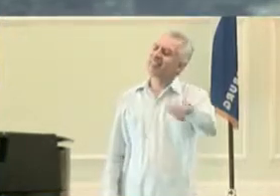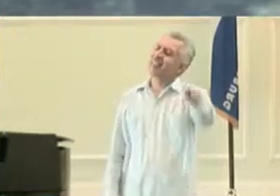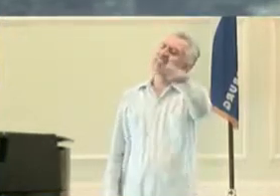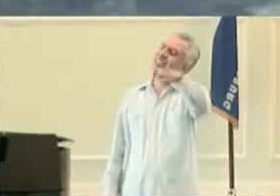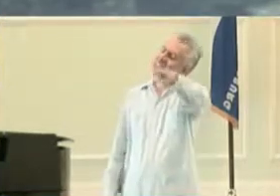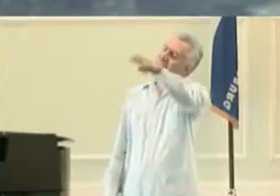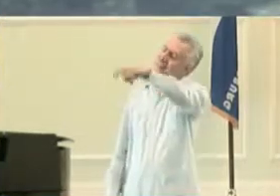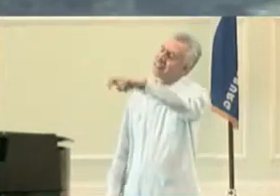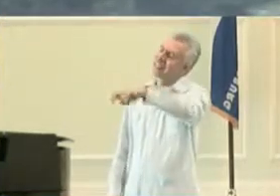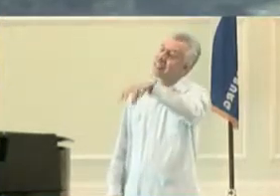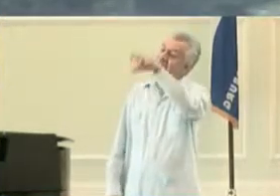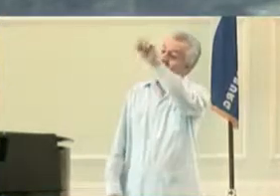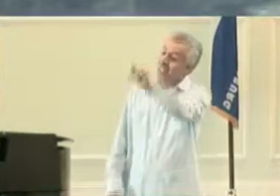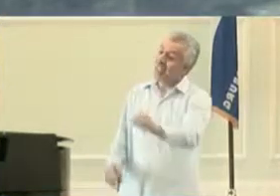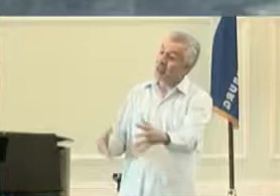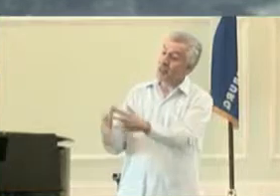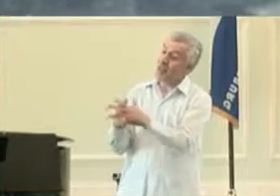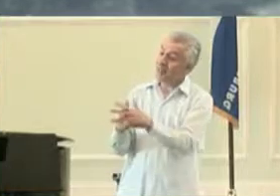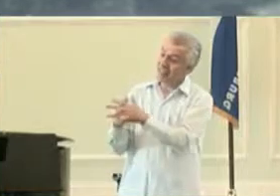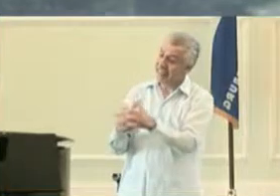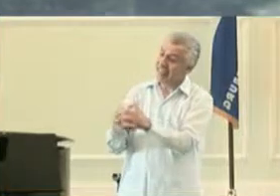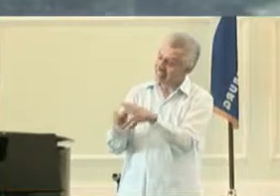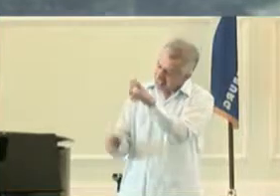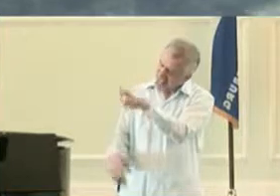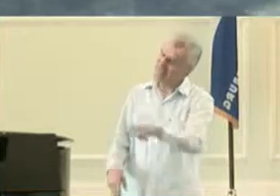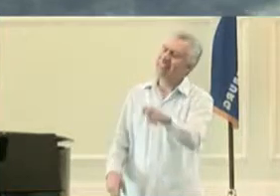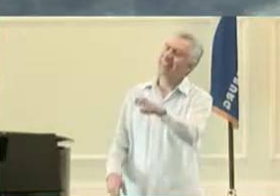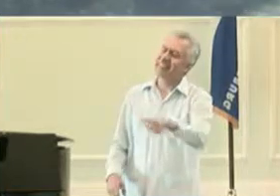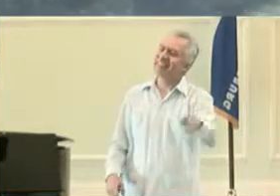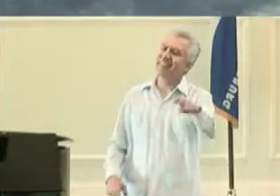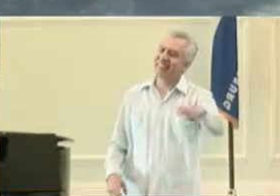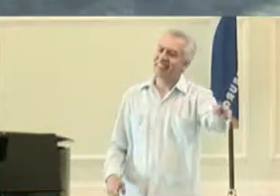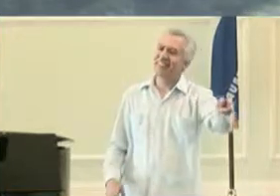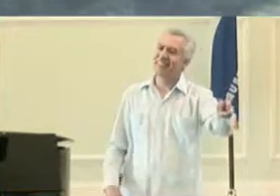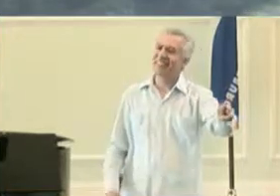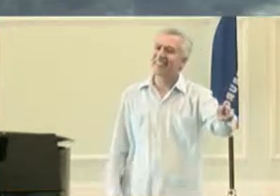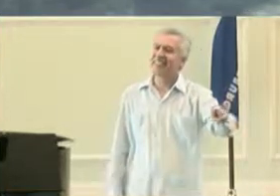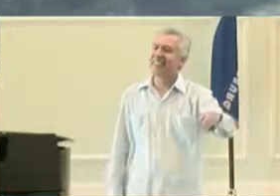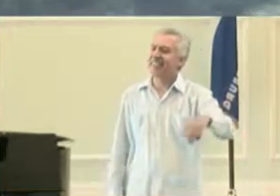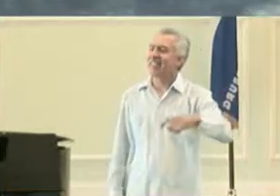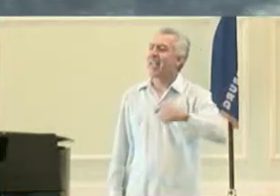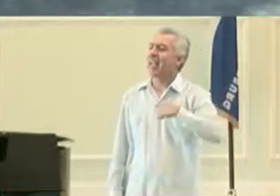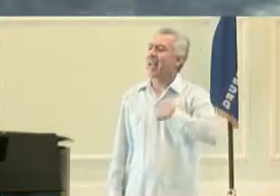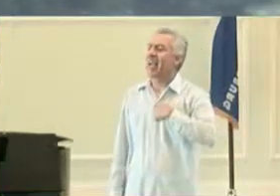America in just a few days. And I need prayer.